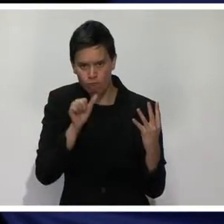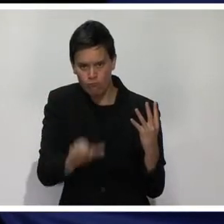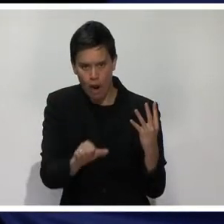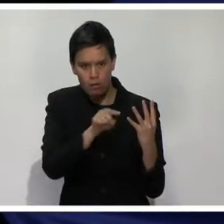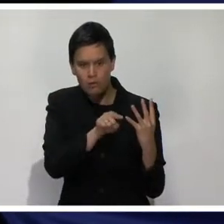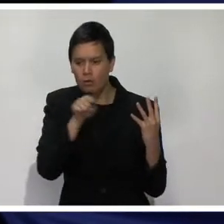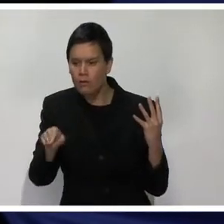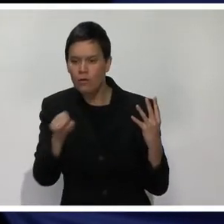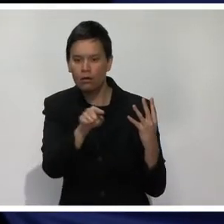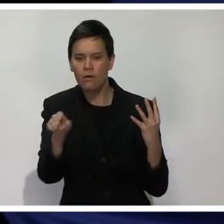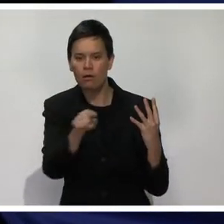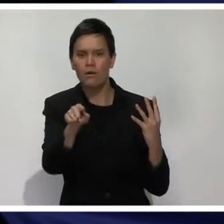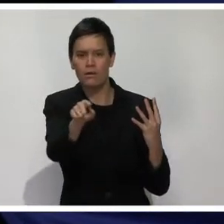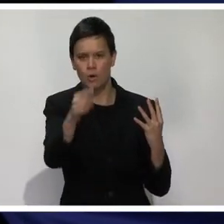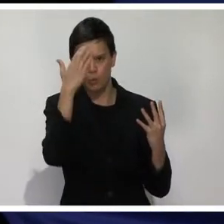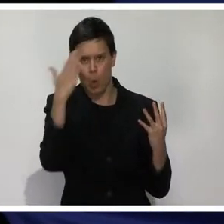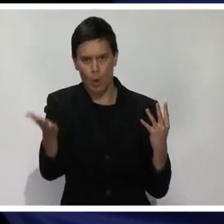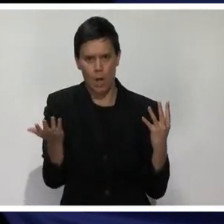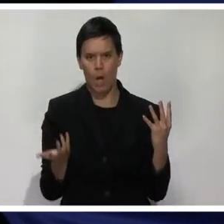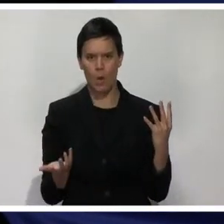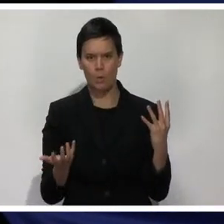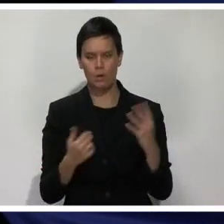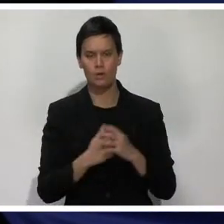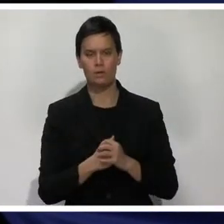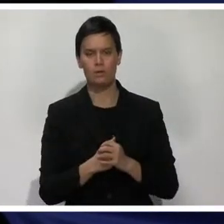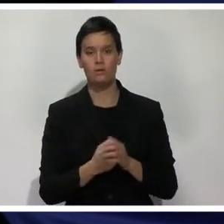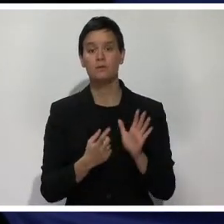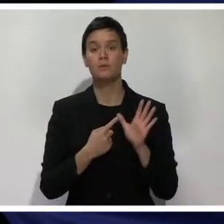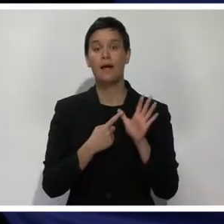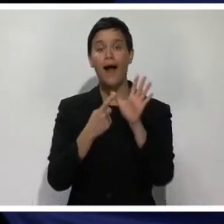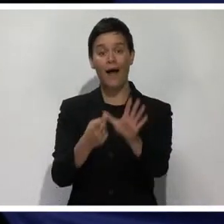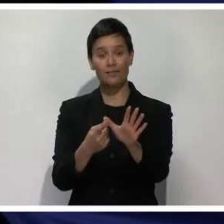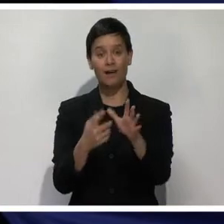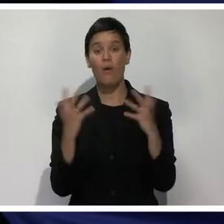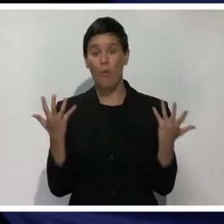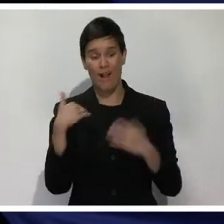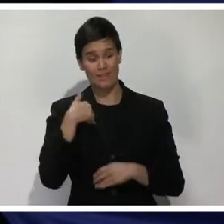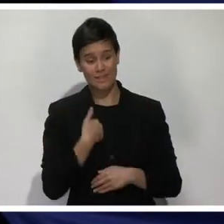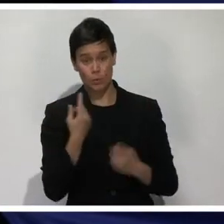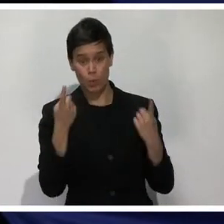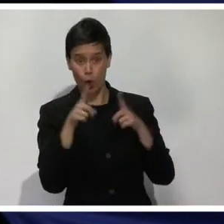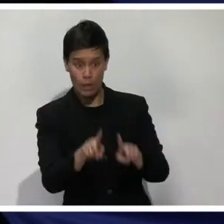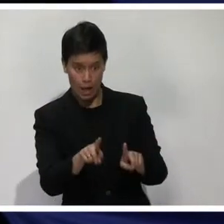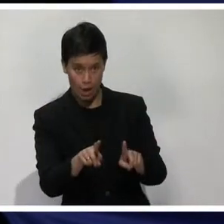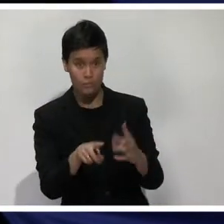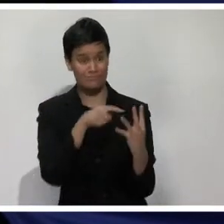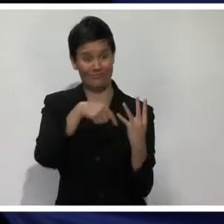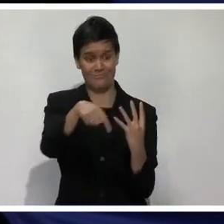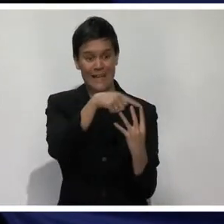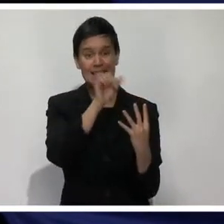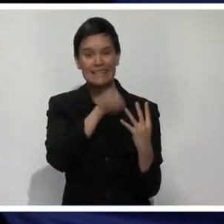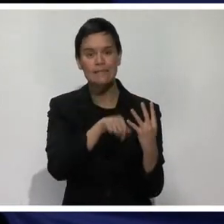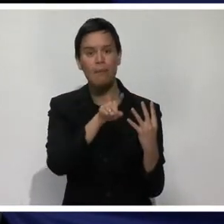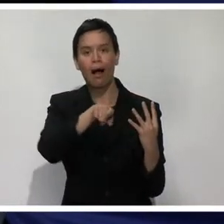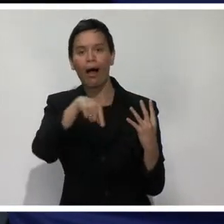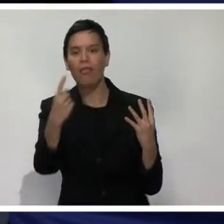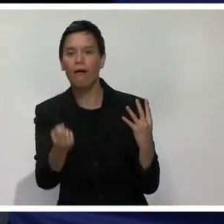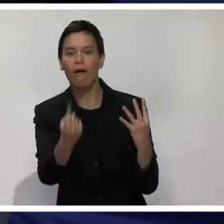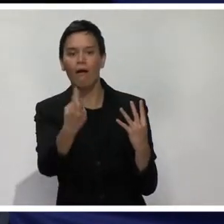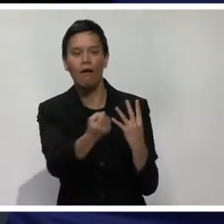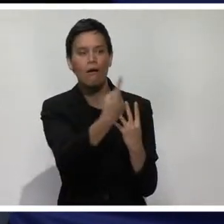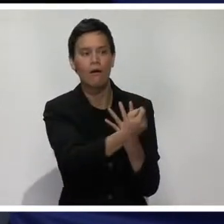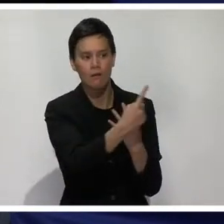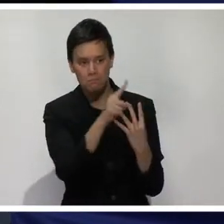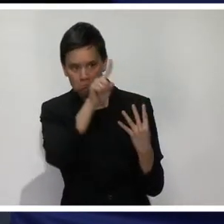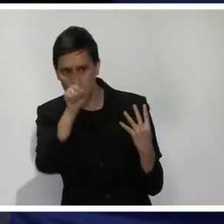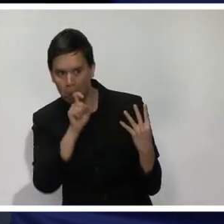on identifying the extent of the outbreak and managing it and controlling it, followed closely by the source of it, of course, because that will